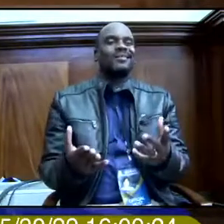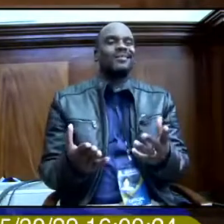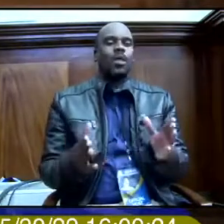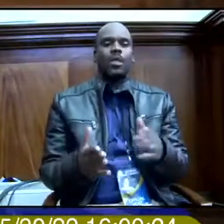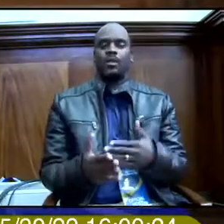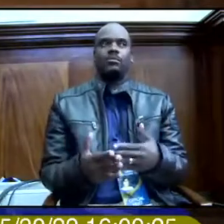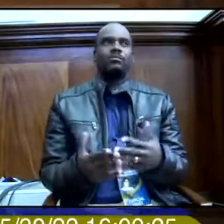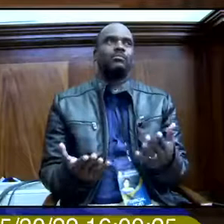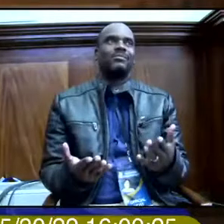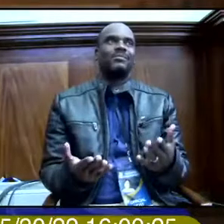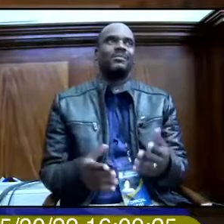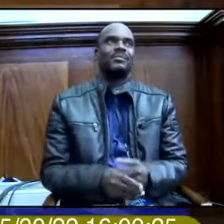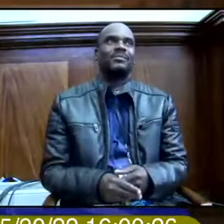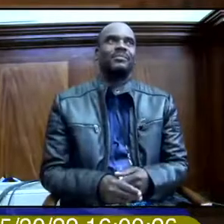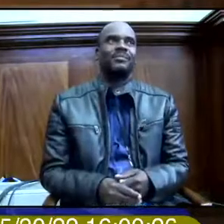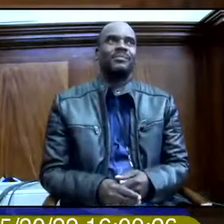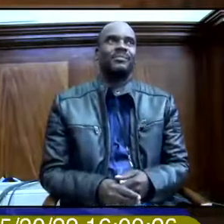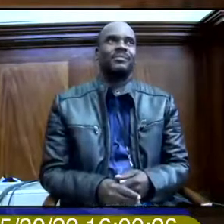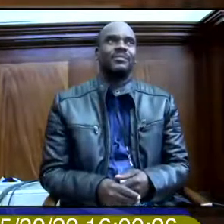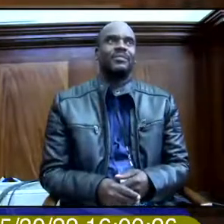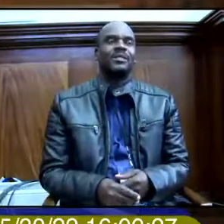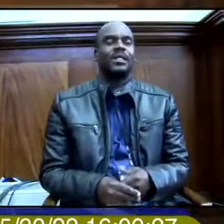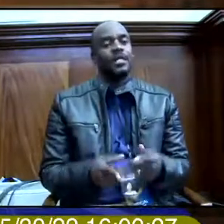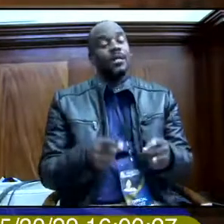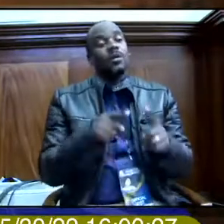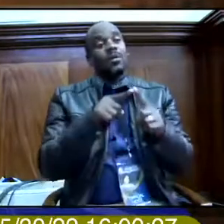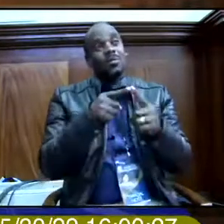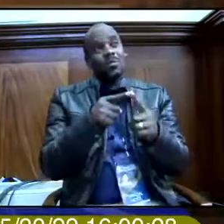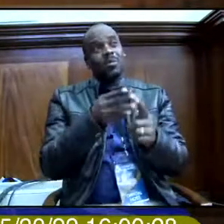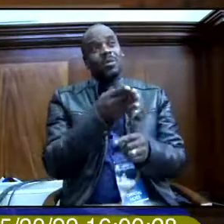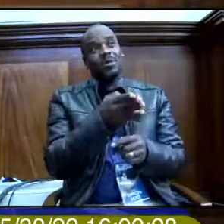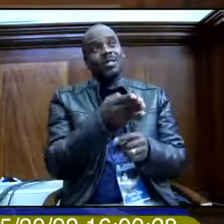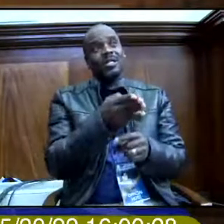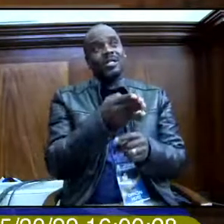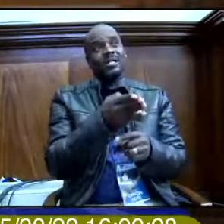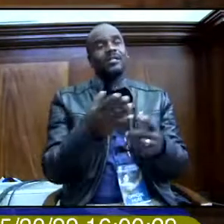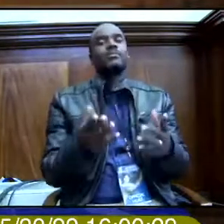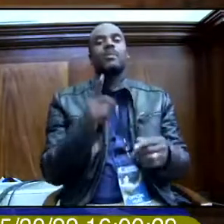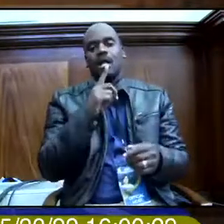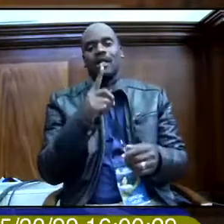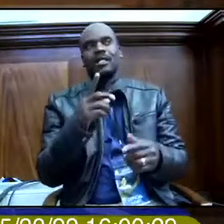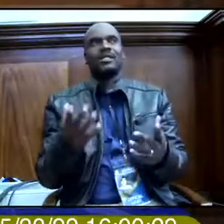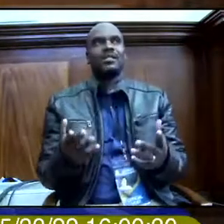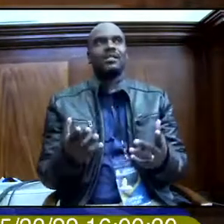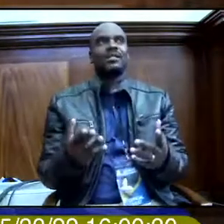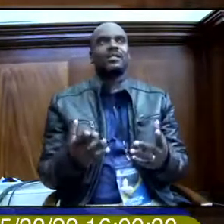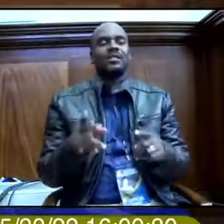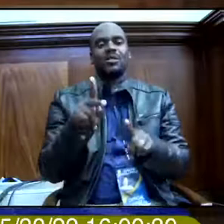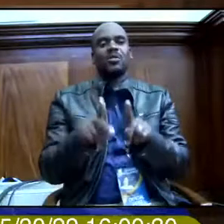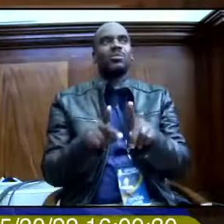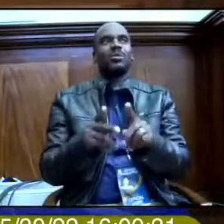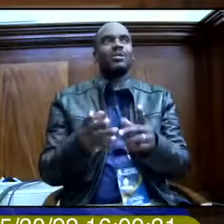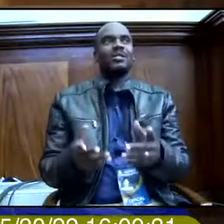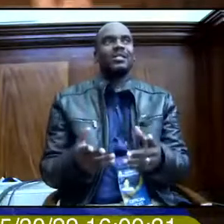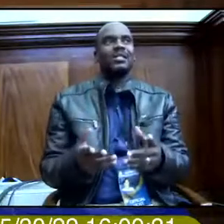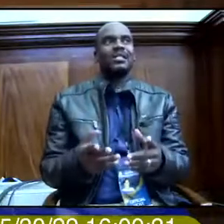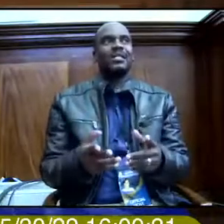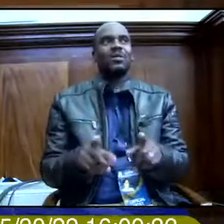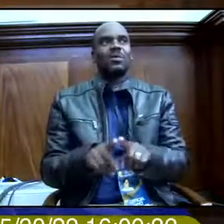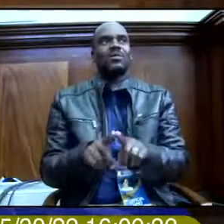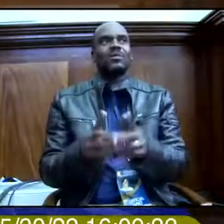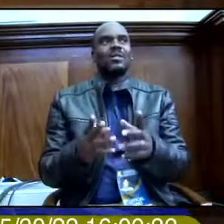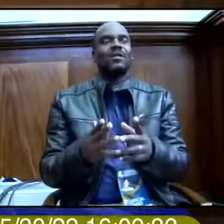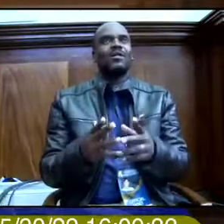are there to stay at some point when you analyze like i said the collective agreements from 20 from